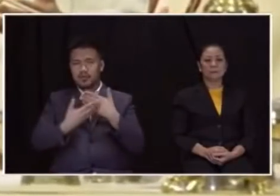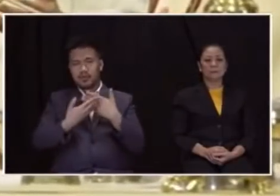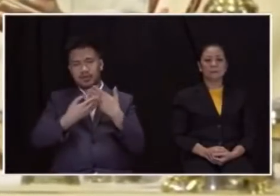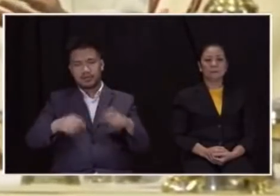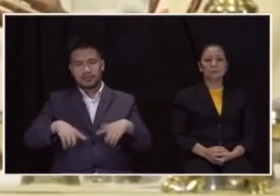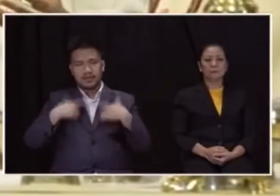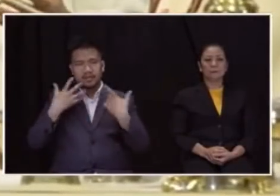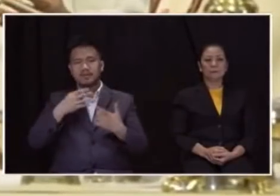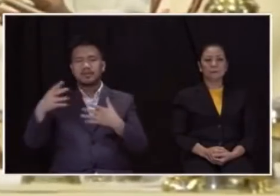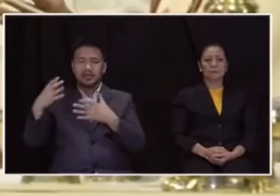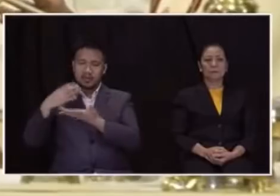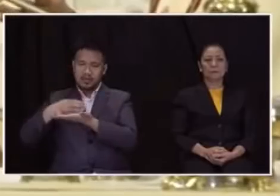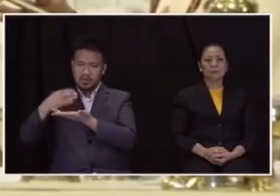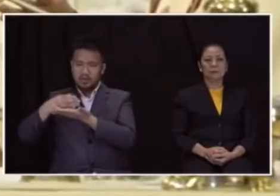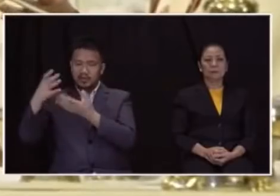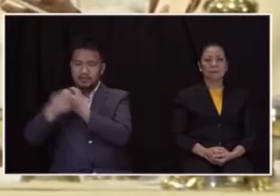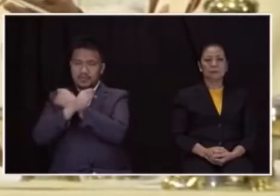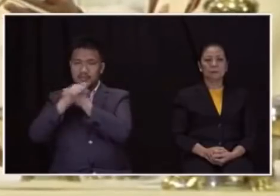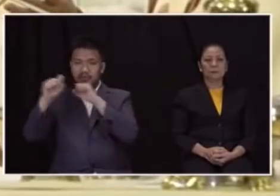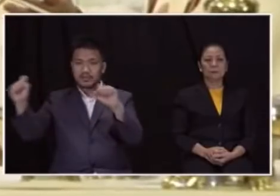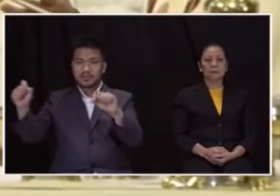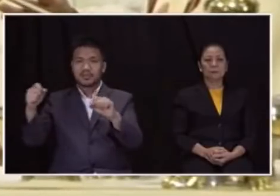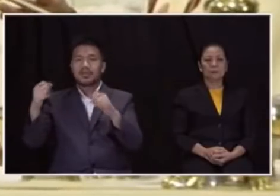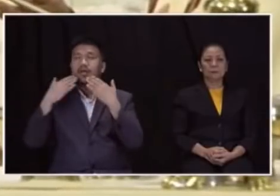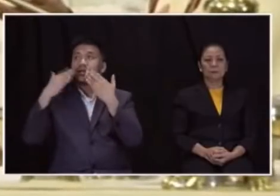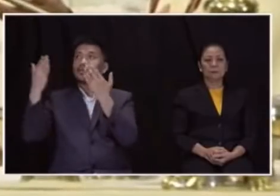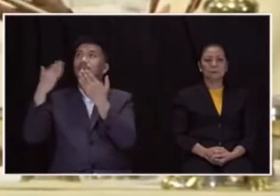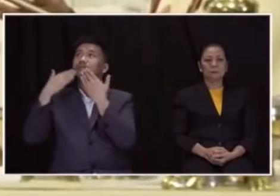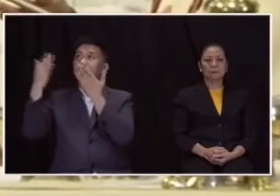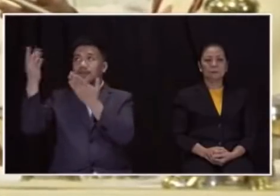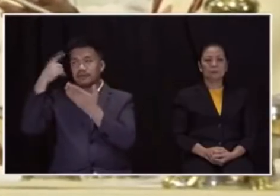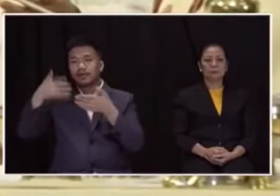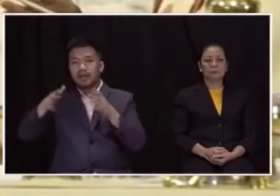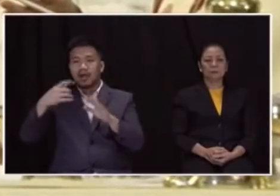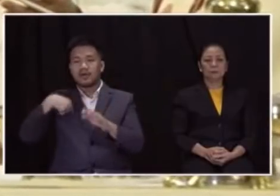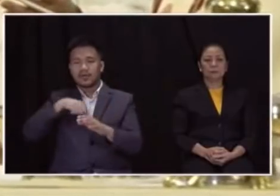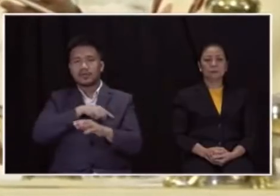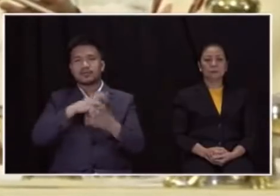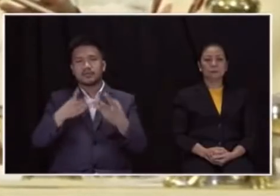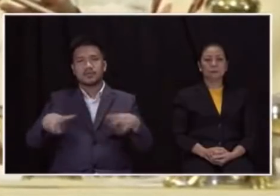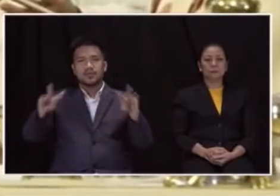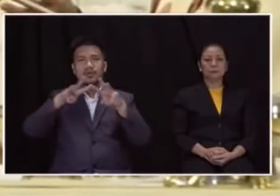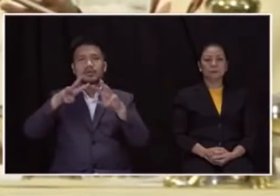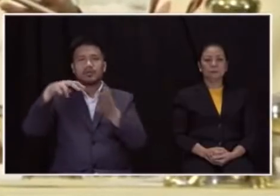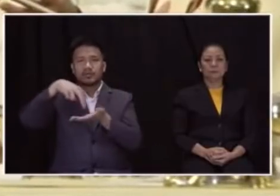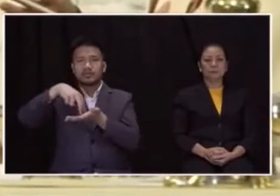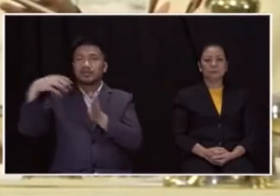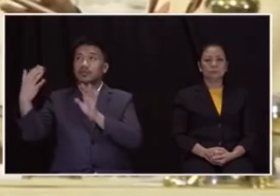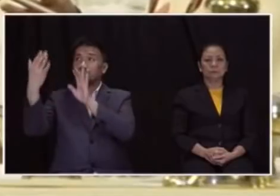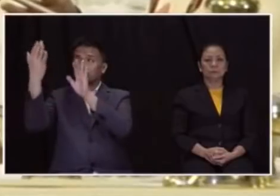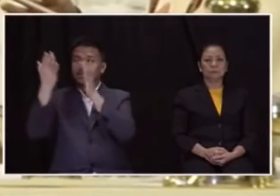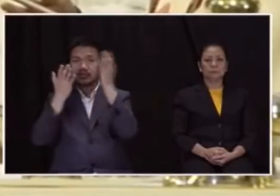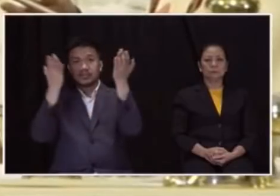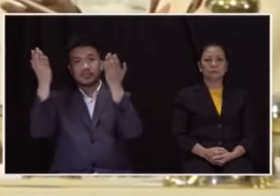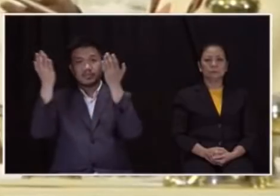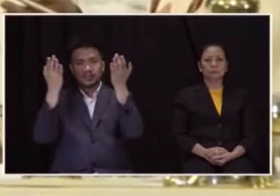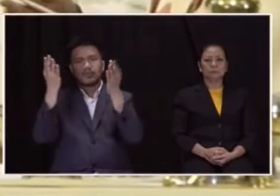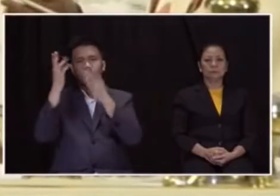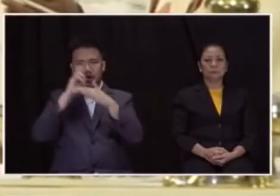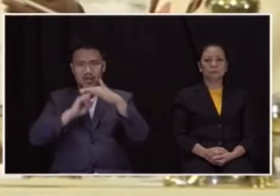salvation, giving thanks that you have held us worthy to be in your presence and minister to you. Humbly we